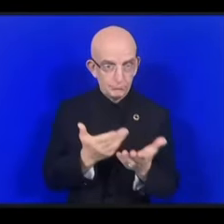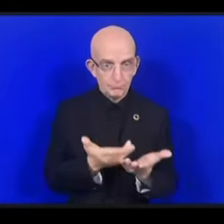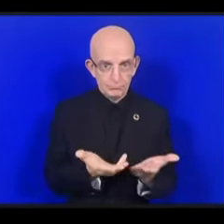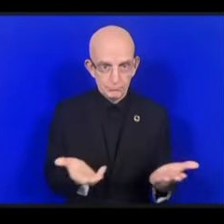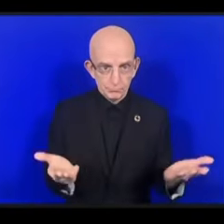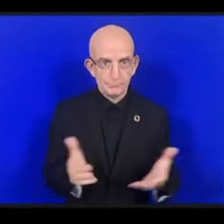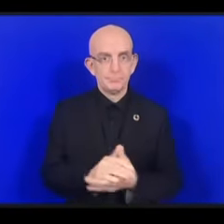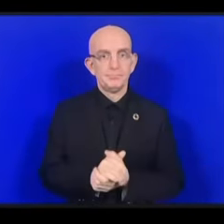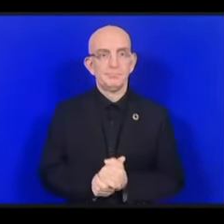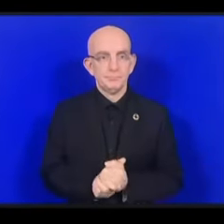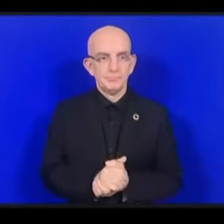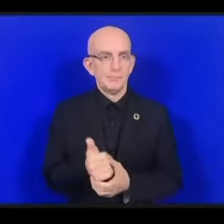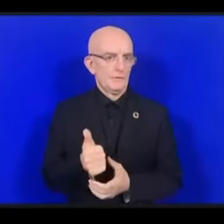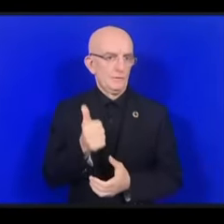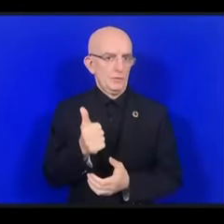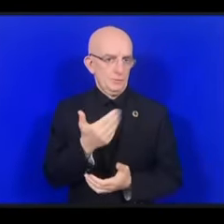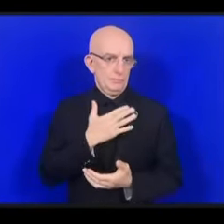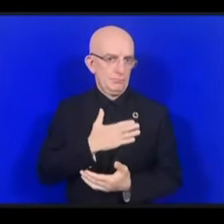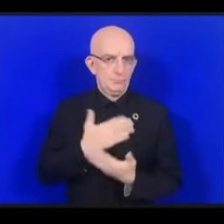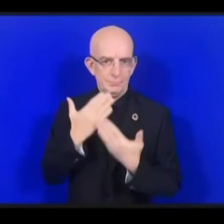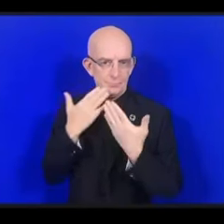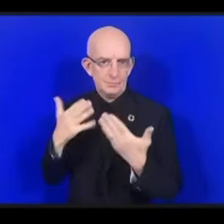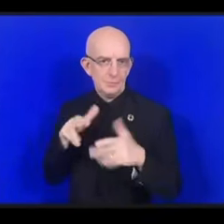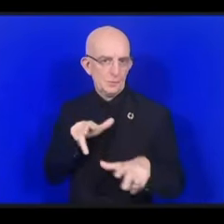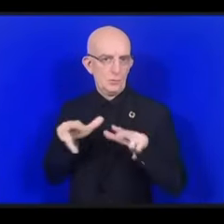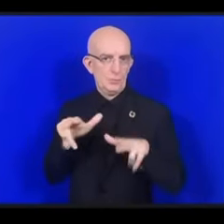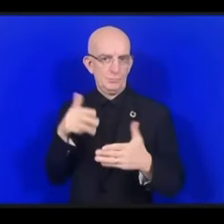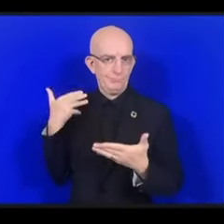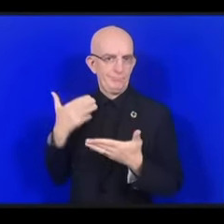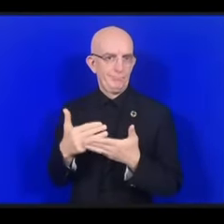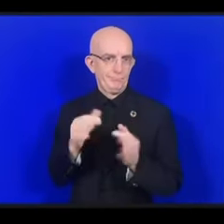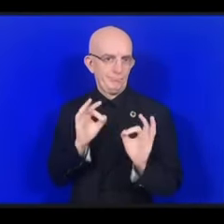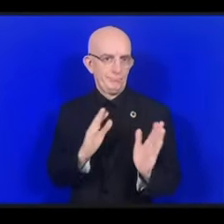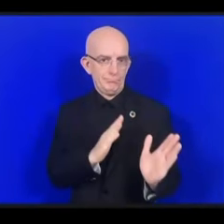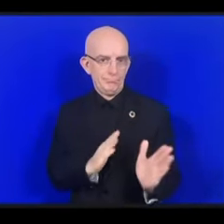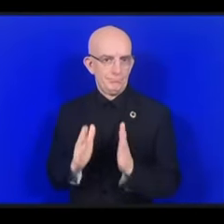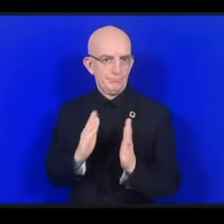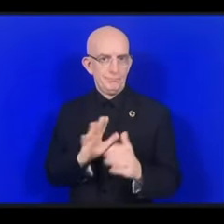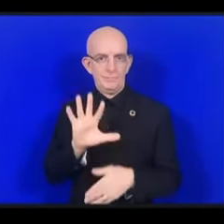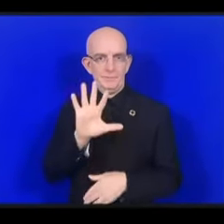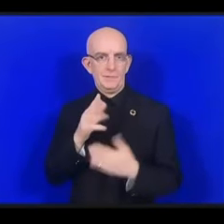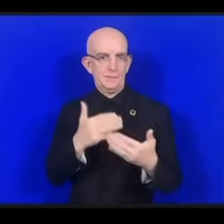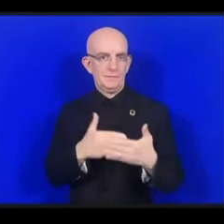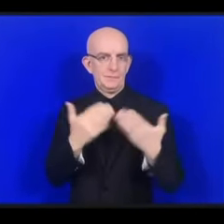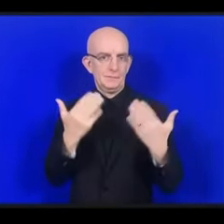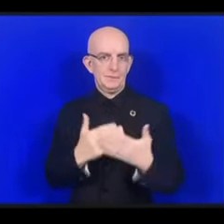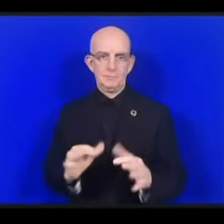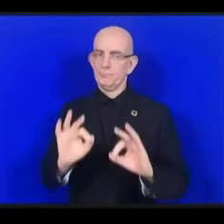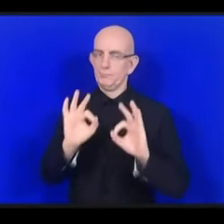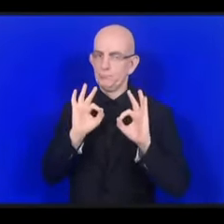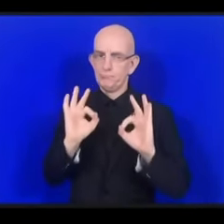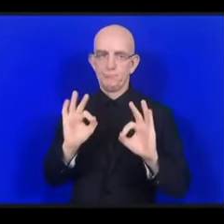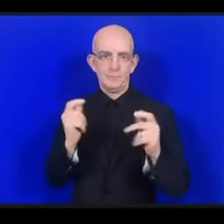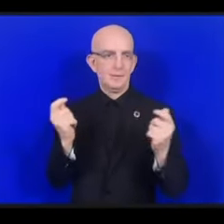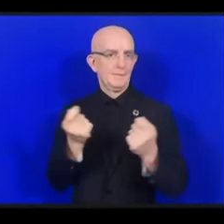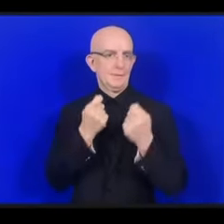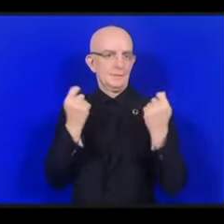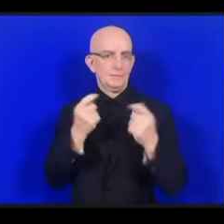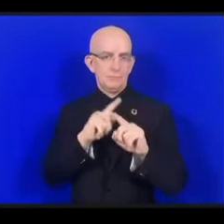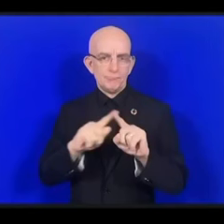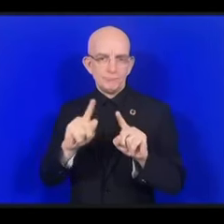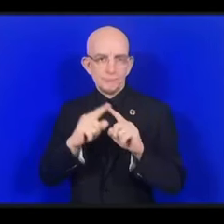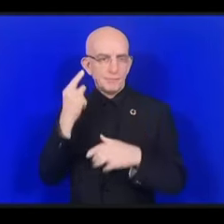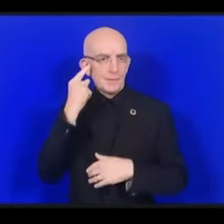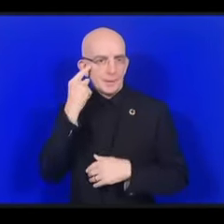That can be best described as a festival of ideas, discussions, and collaboration in the important matters that is